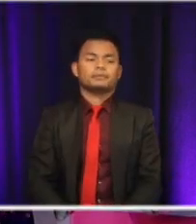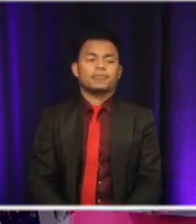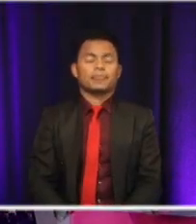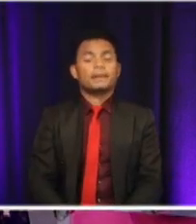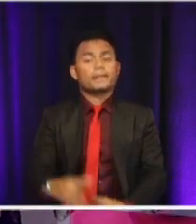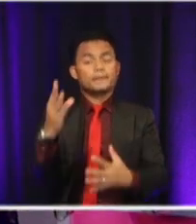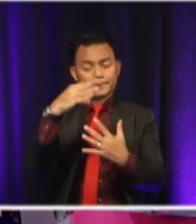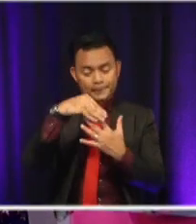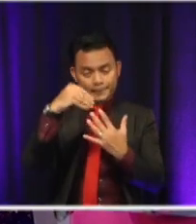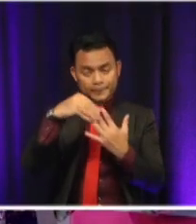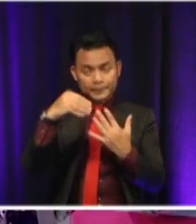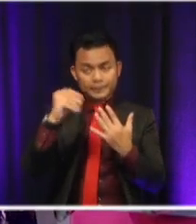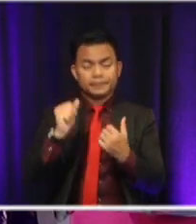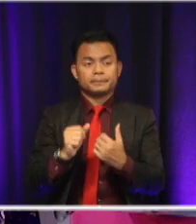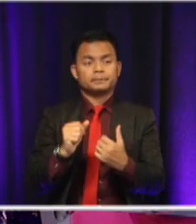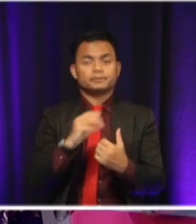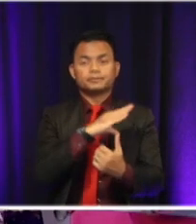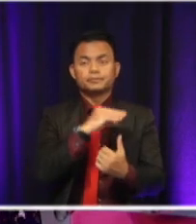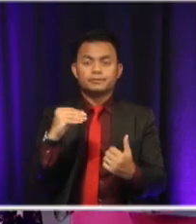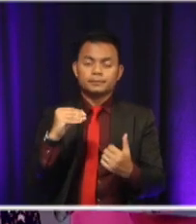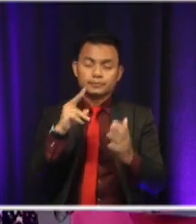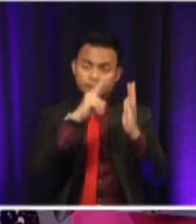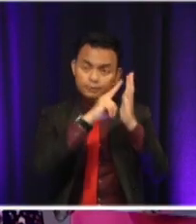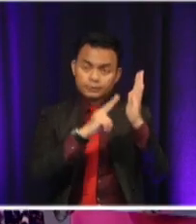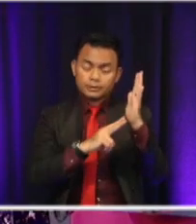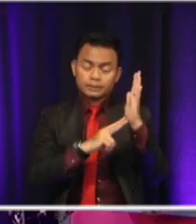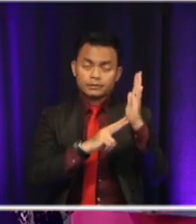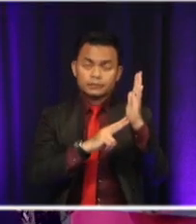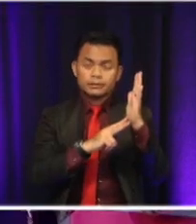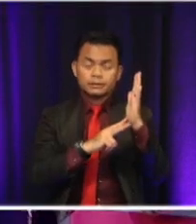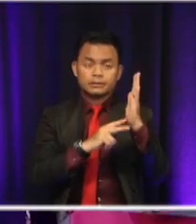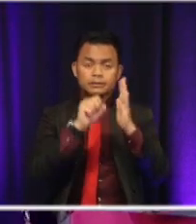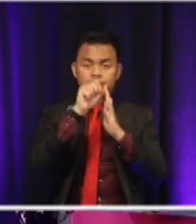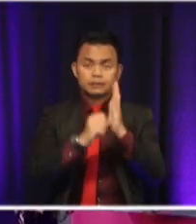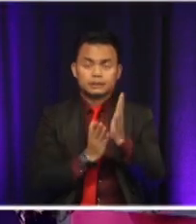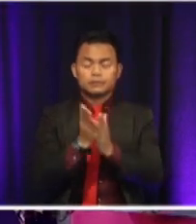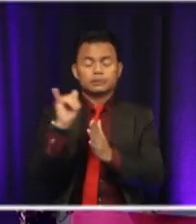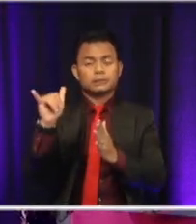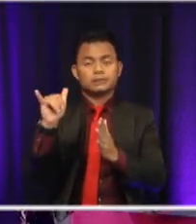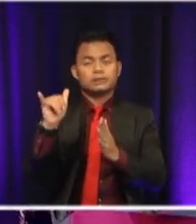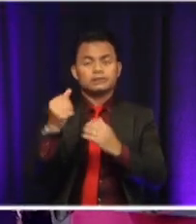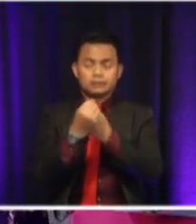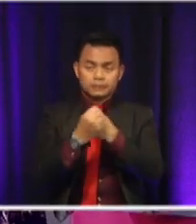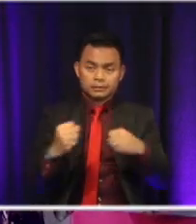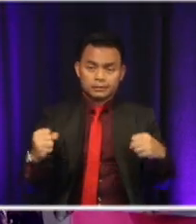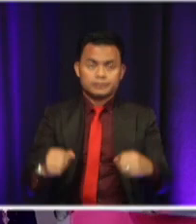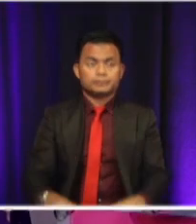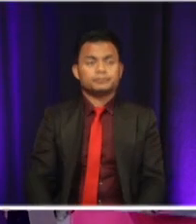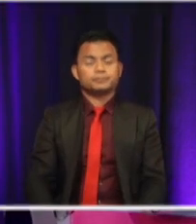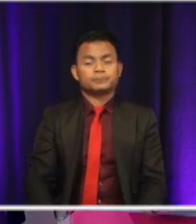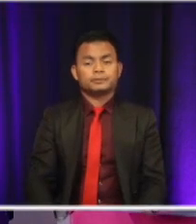choice, read through the question, and prepare. Likewise, for